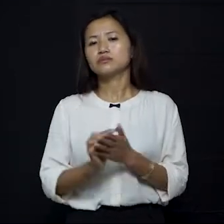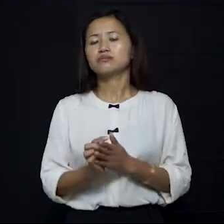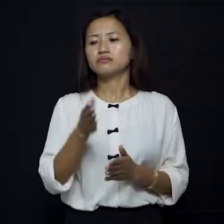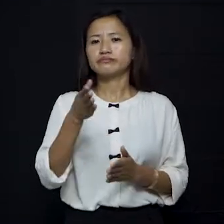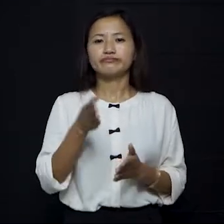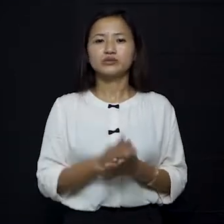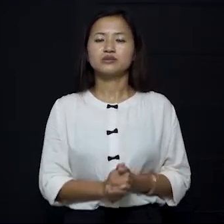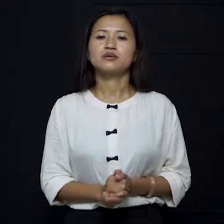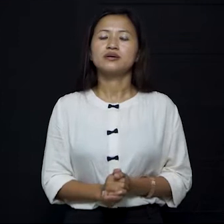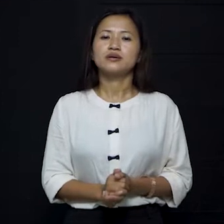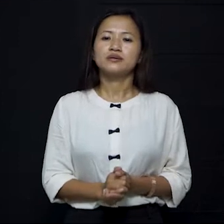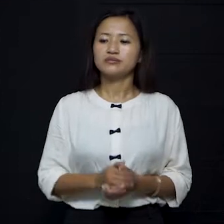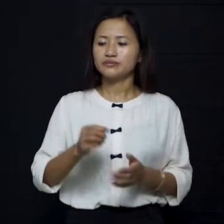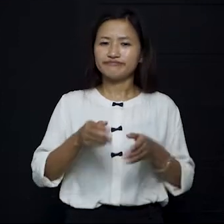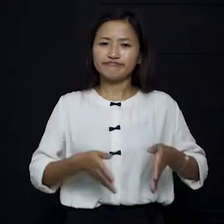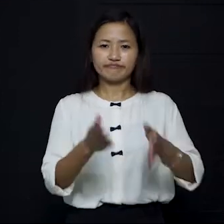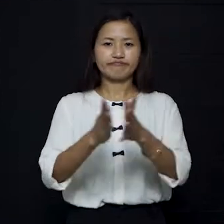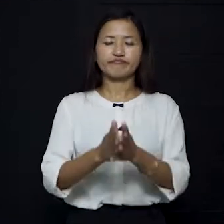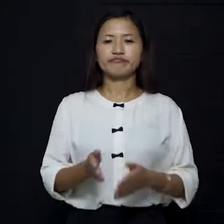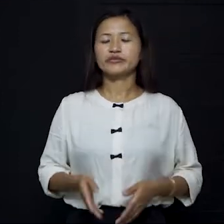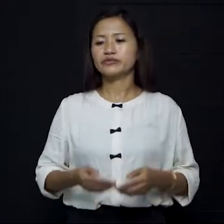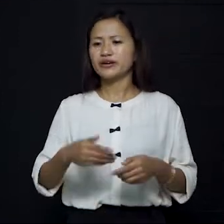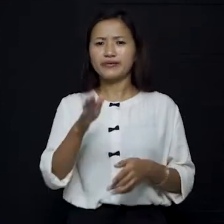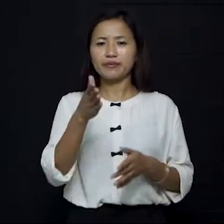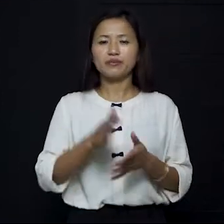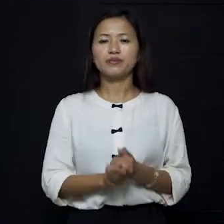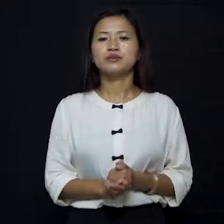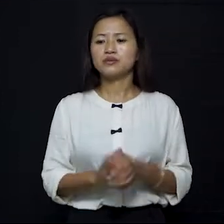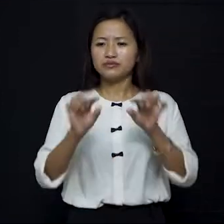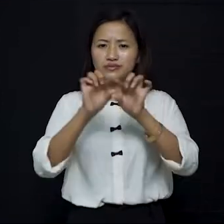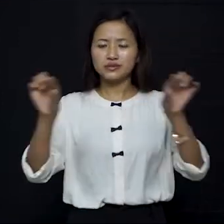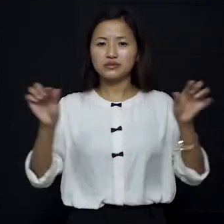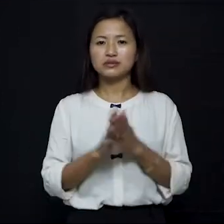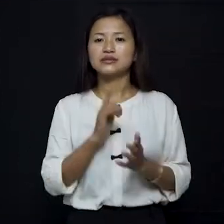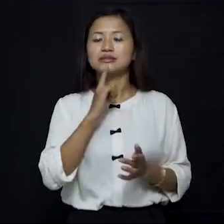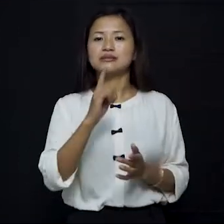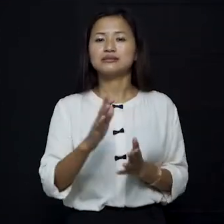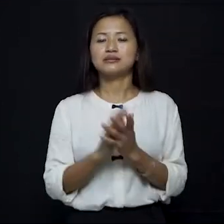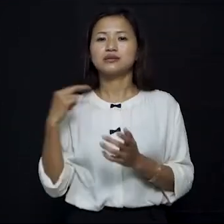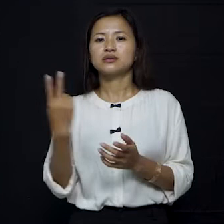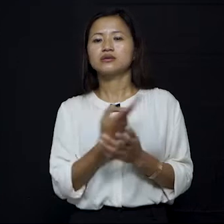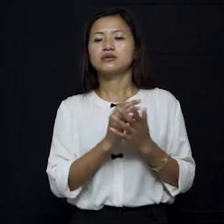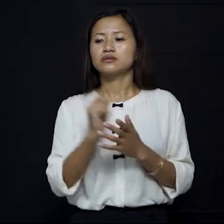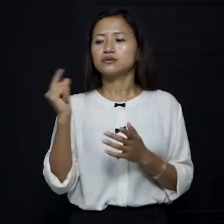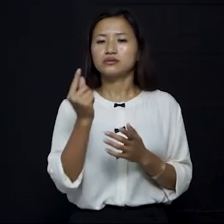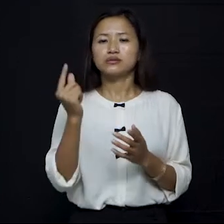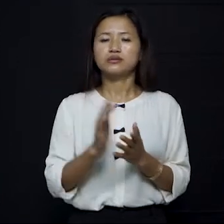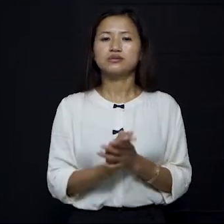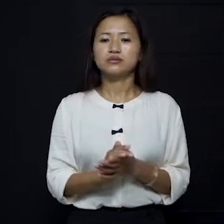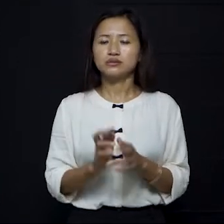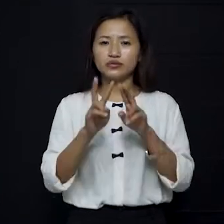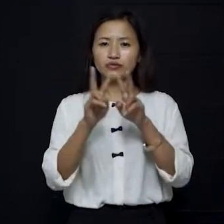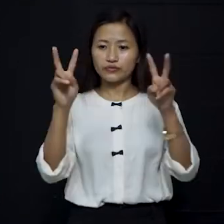That means you don't go to the river anymore, okay? These are some sentences that tells us just by the usage of your